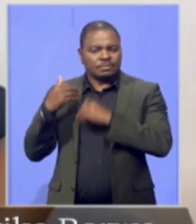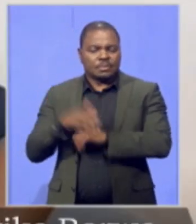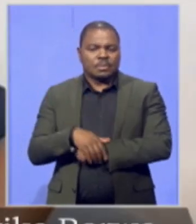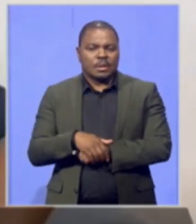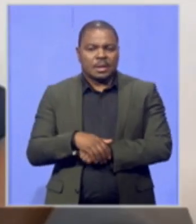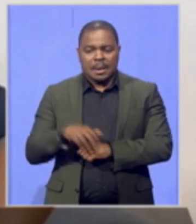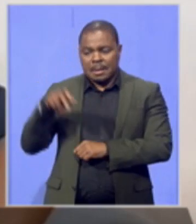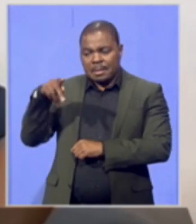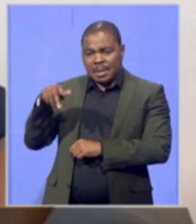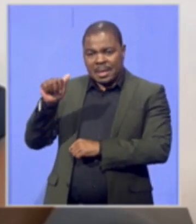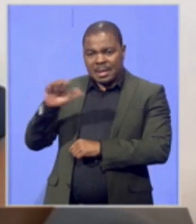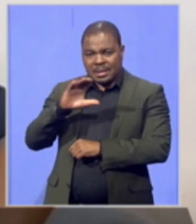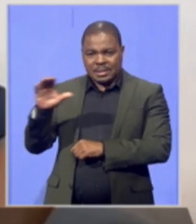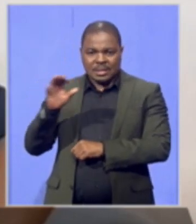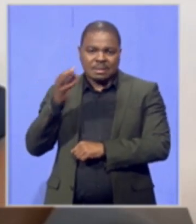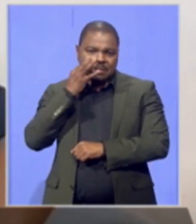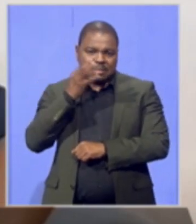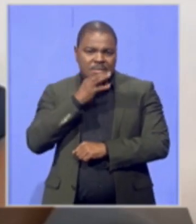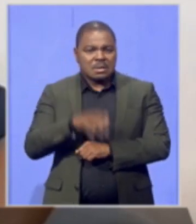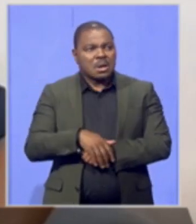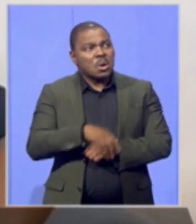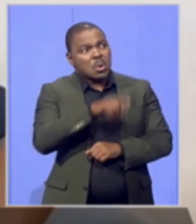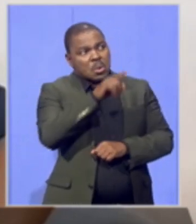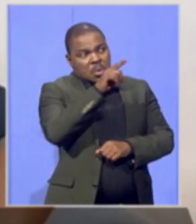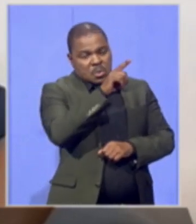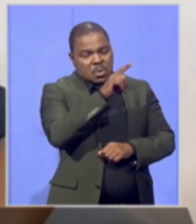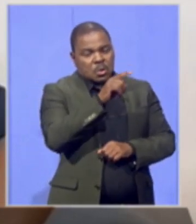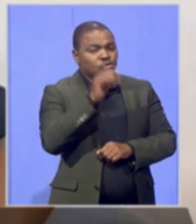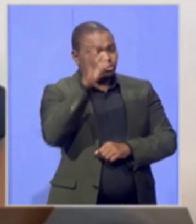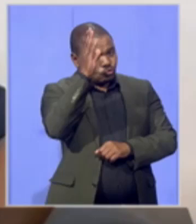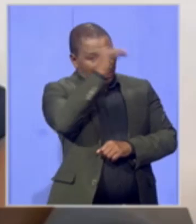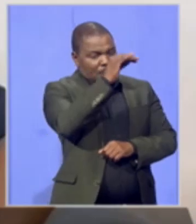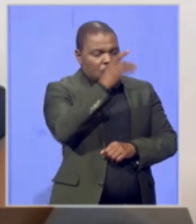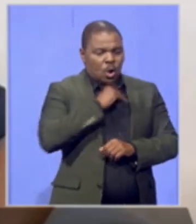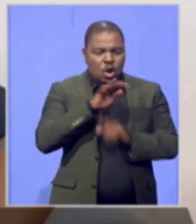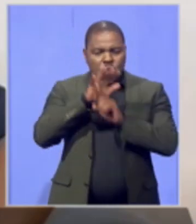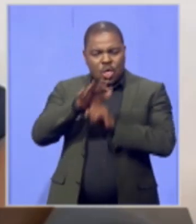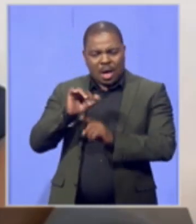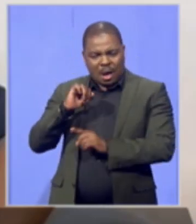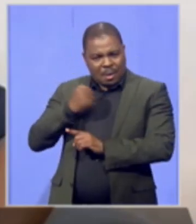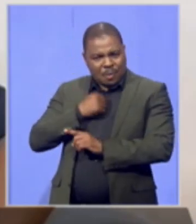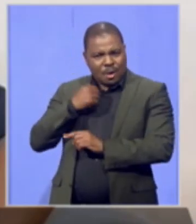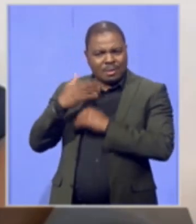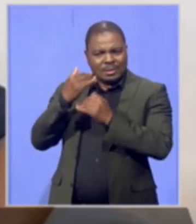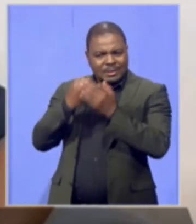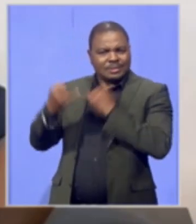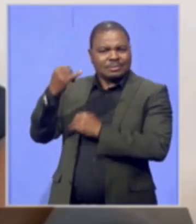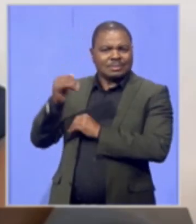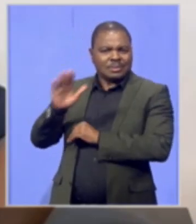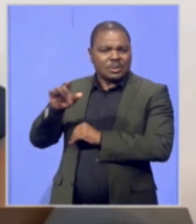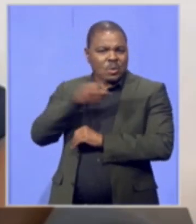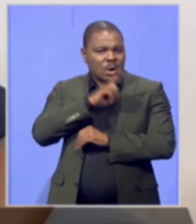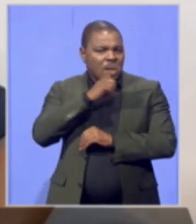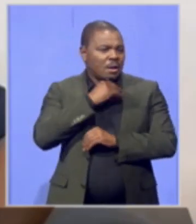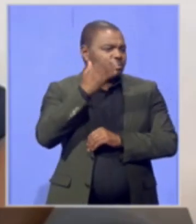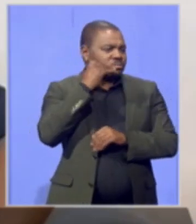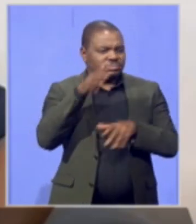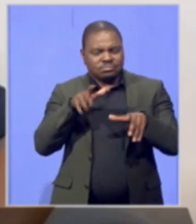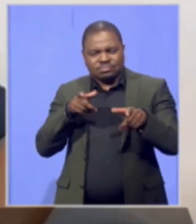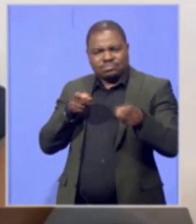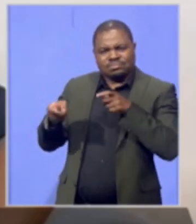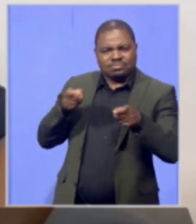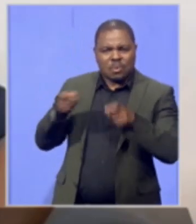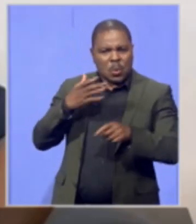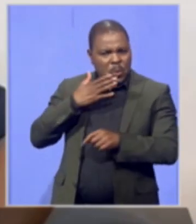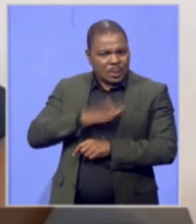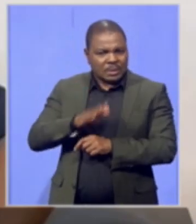not only as an affront to sovereignty of our nation, but also a planted example of neocolonialism and